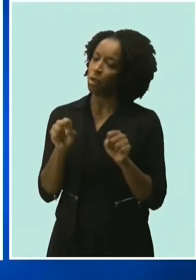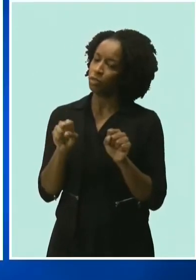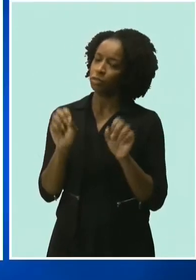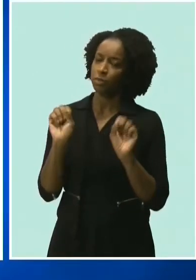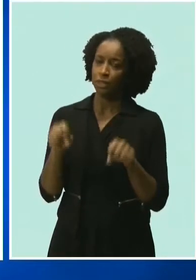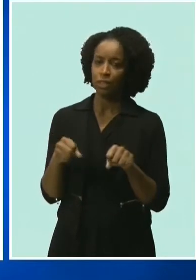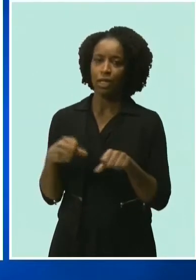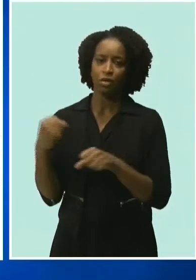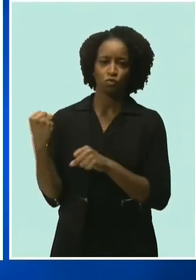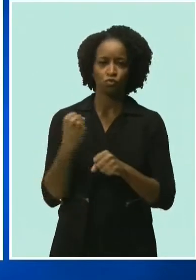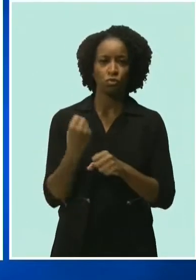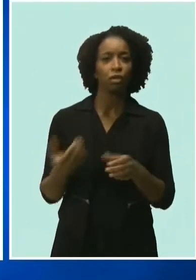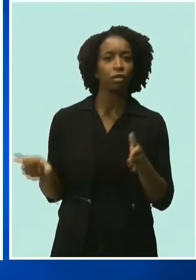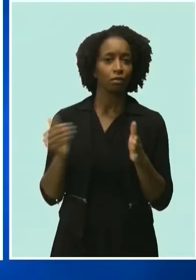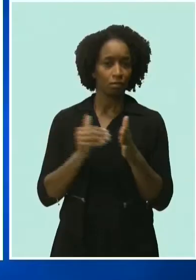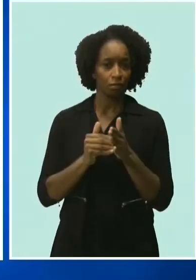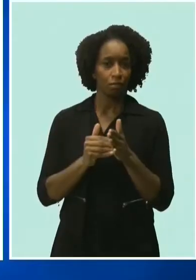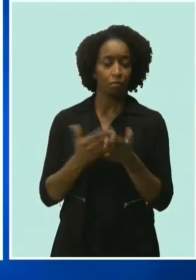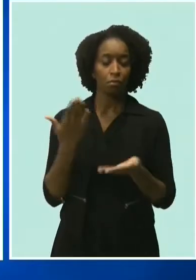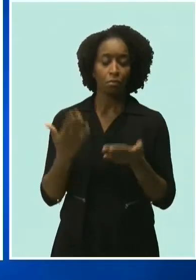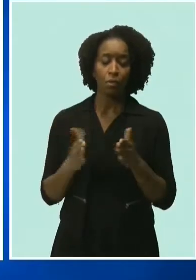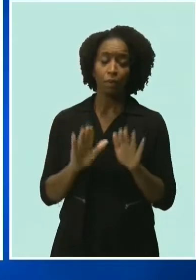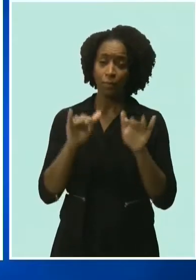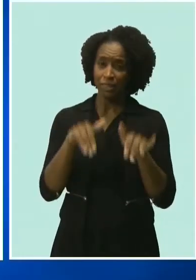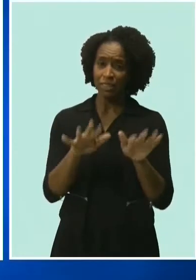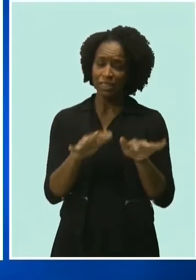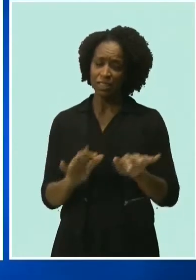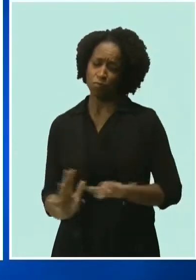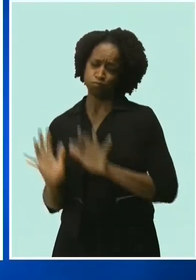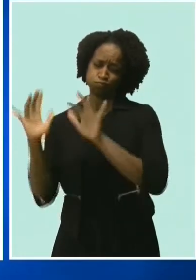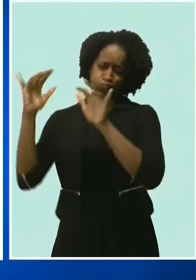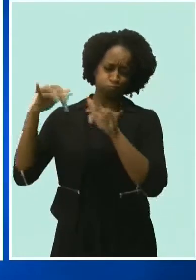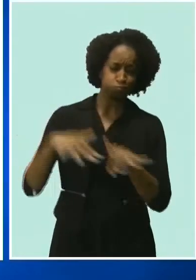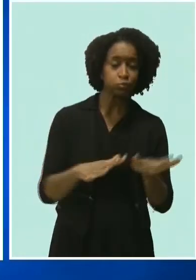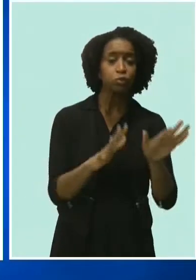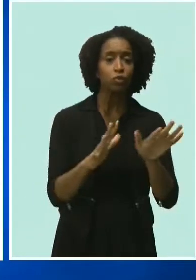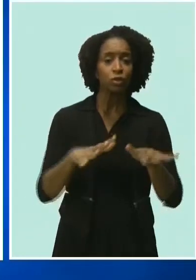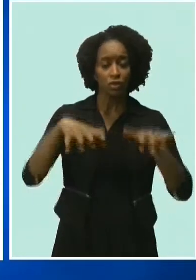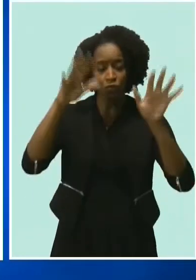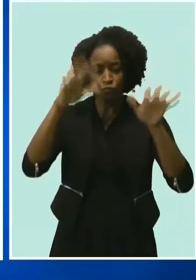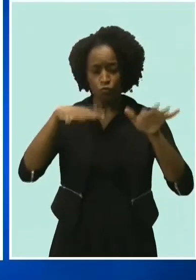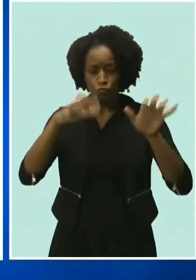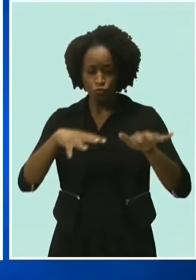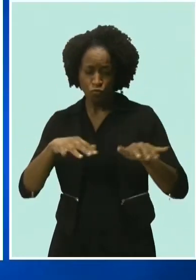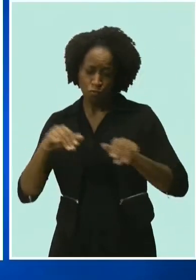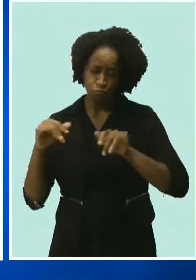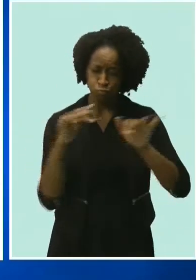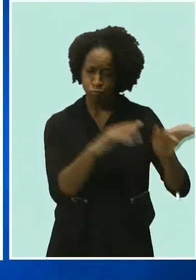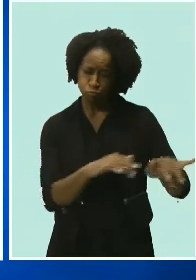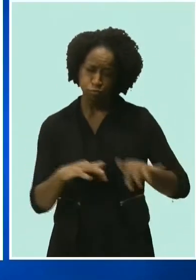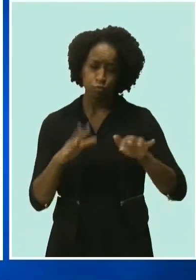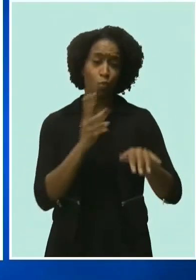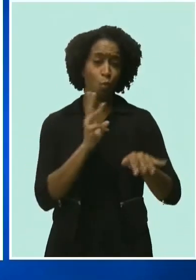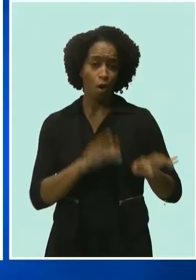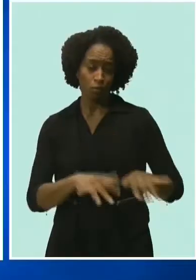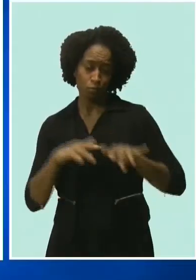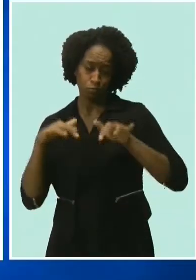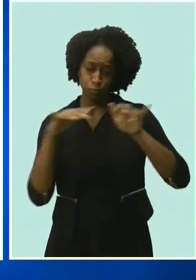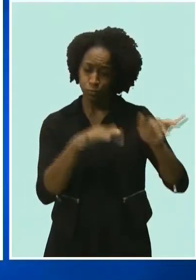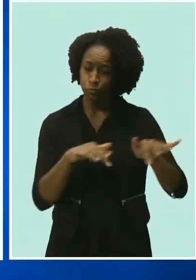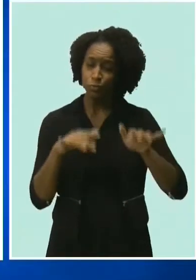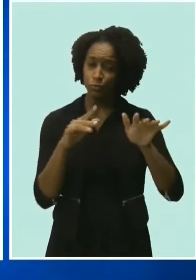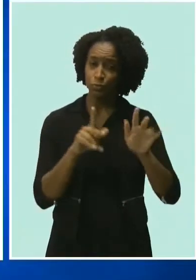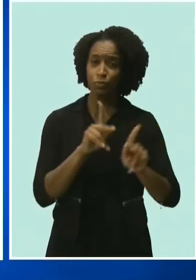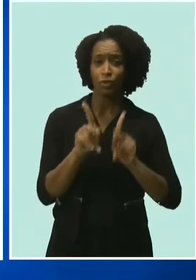rough seas, and also it could generate some flash flooding. So we are advising those people living along coastal areas